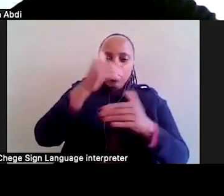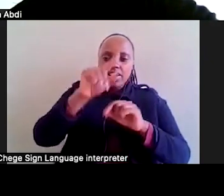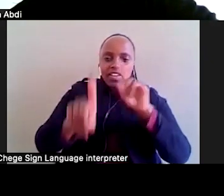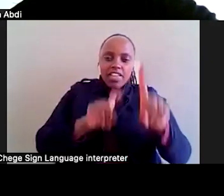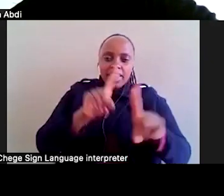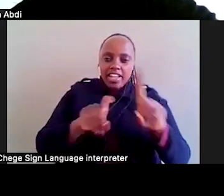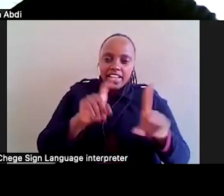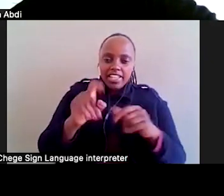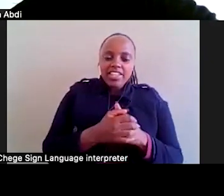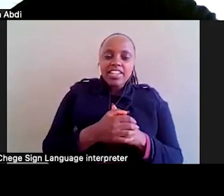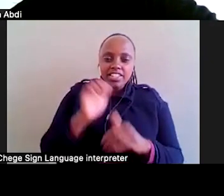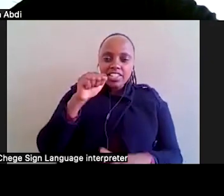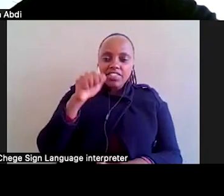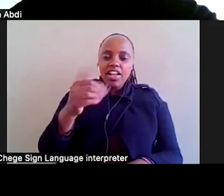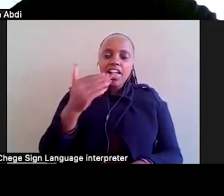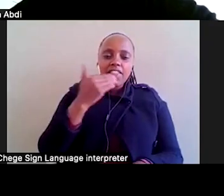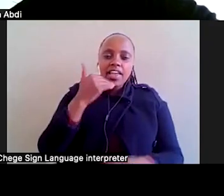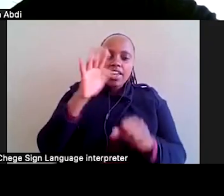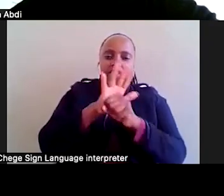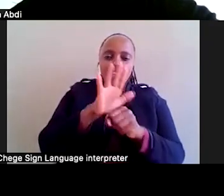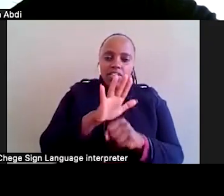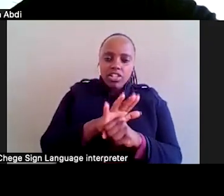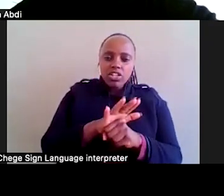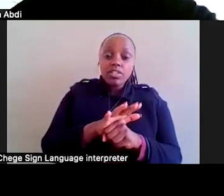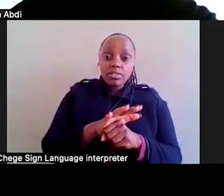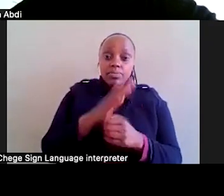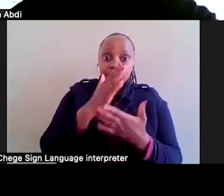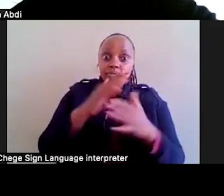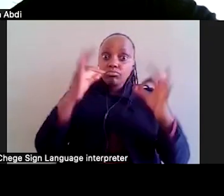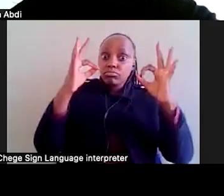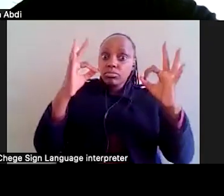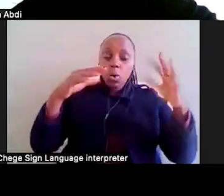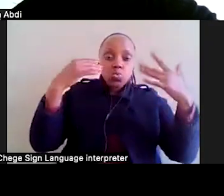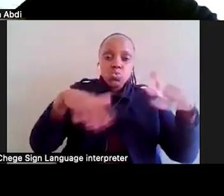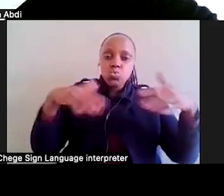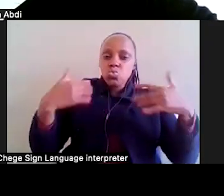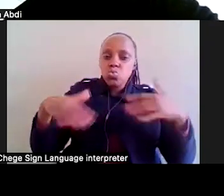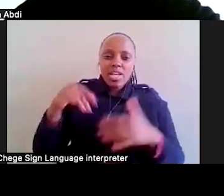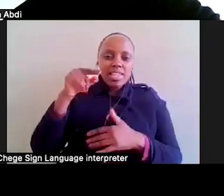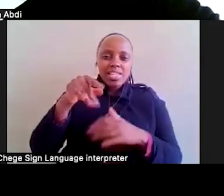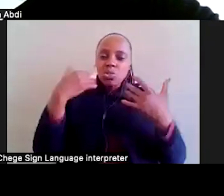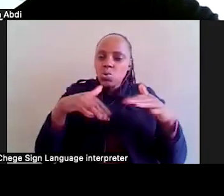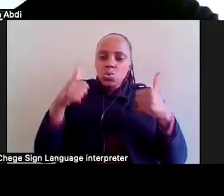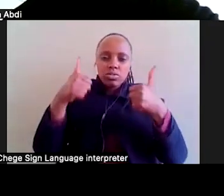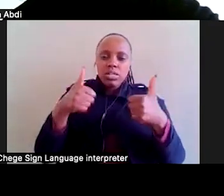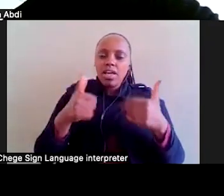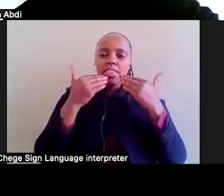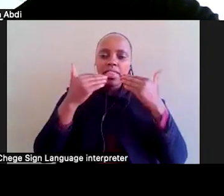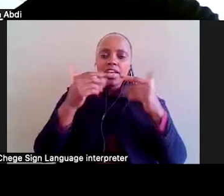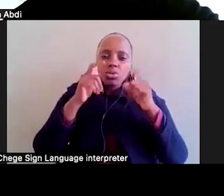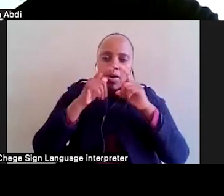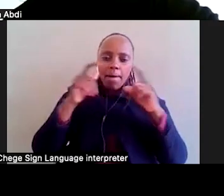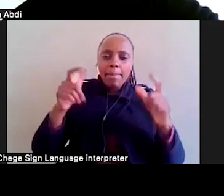Okay. Yes, thank you so much. Indeed, awesome. Wow, that is awesome work. Thank you so much, Madam